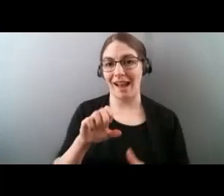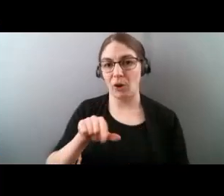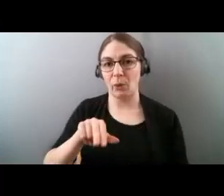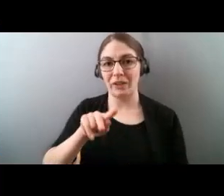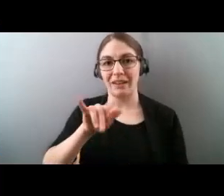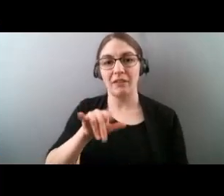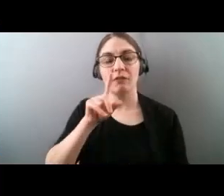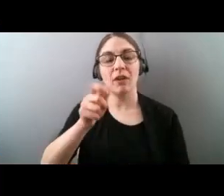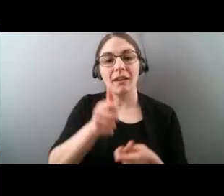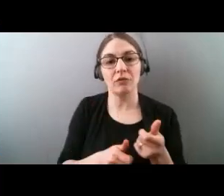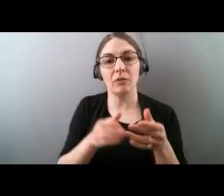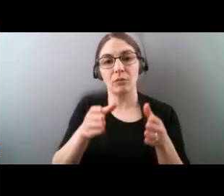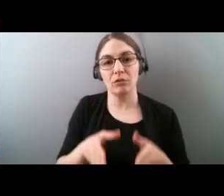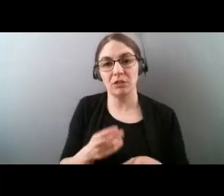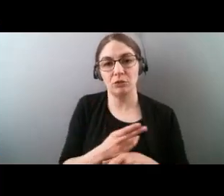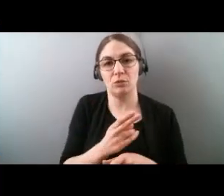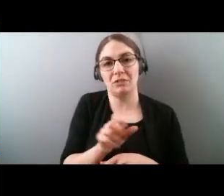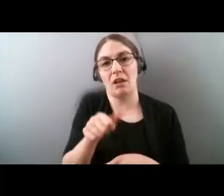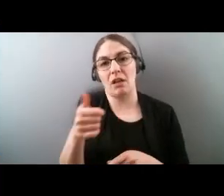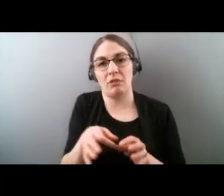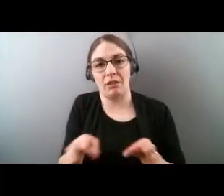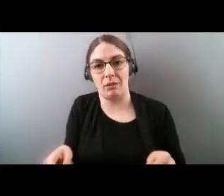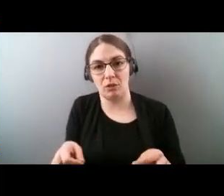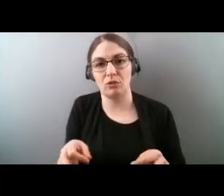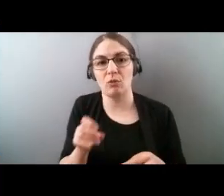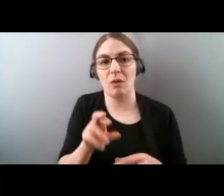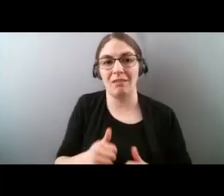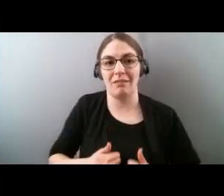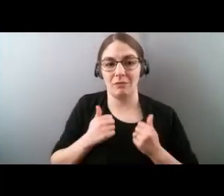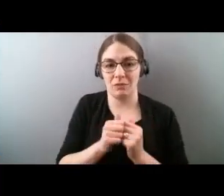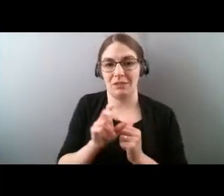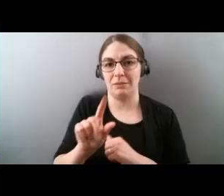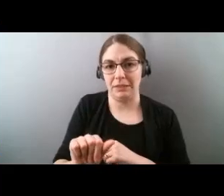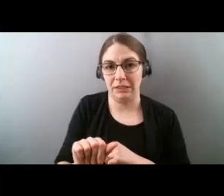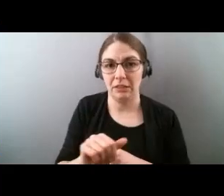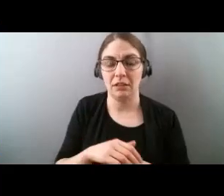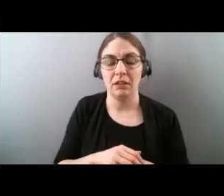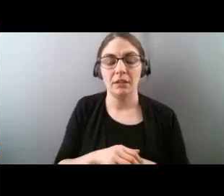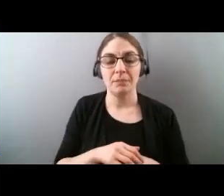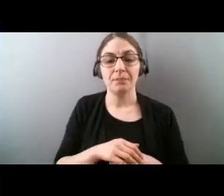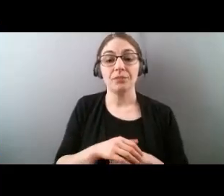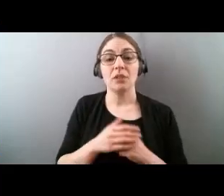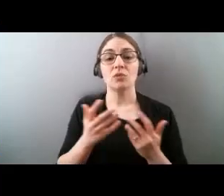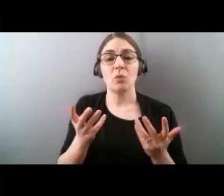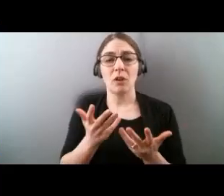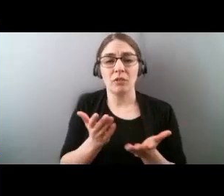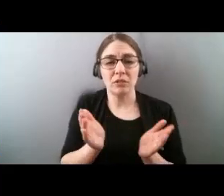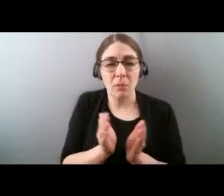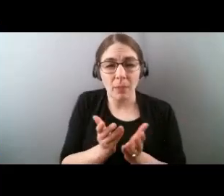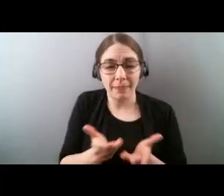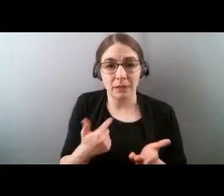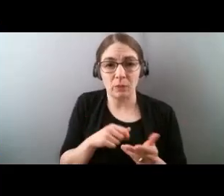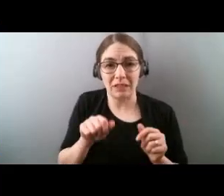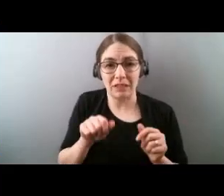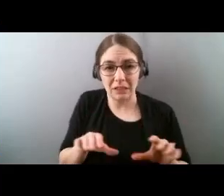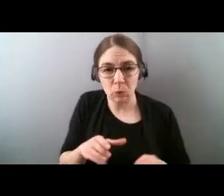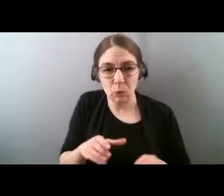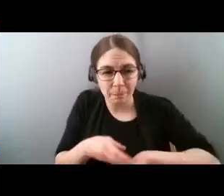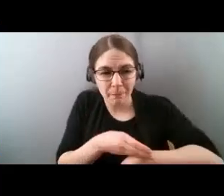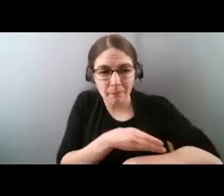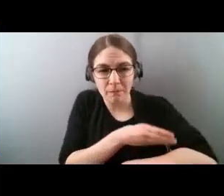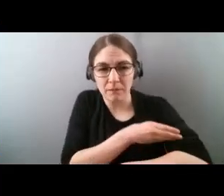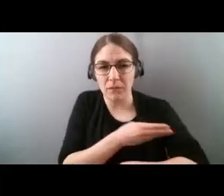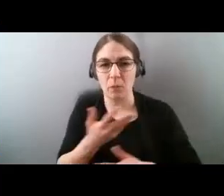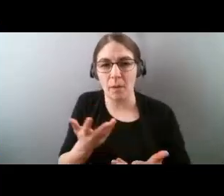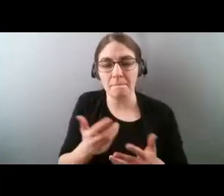uses a language other than English or lives with a disability. So what are the little things that we can do better? Yes, we